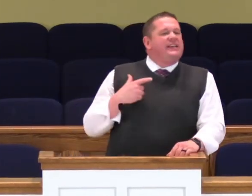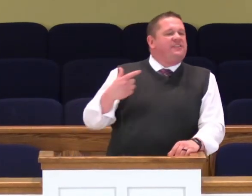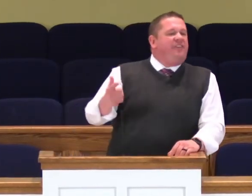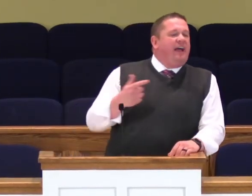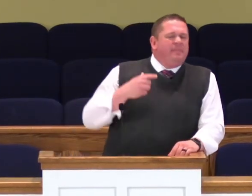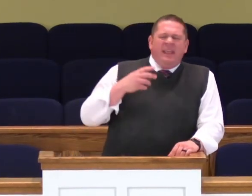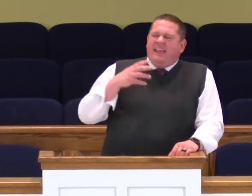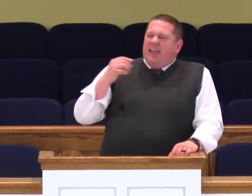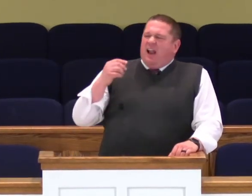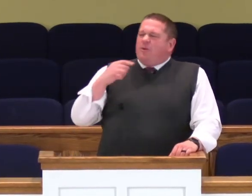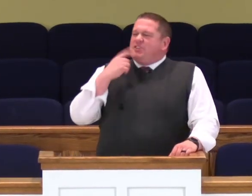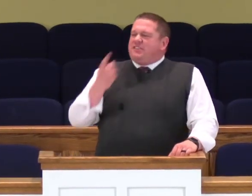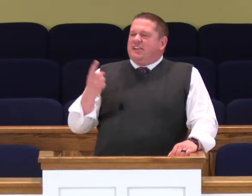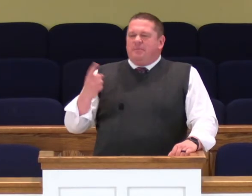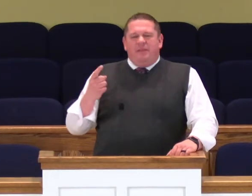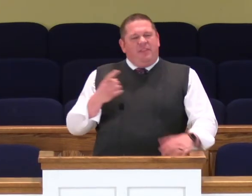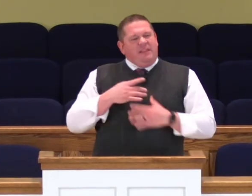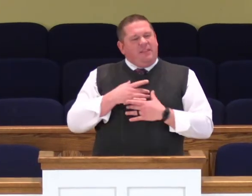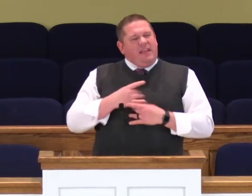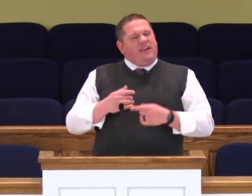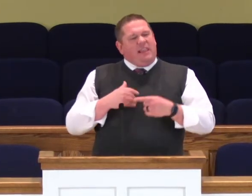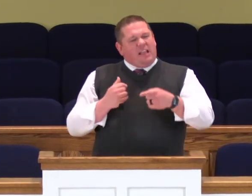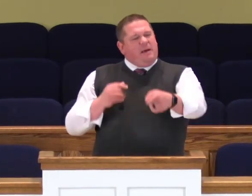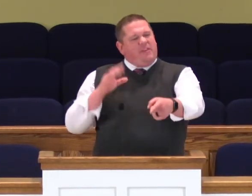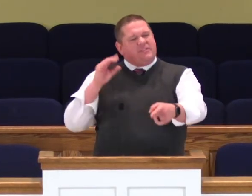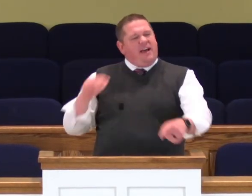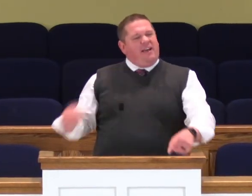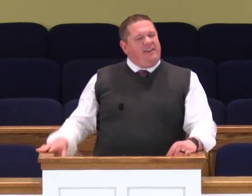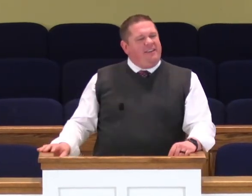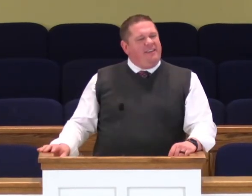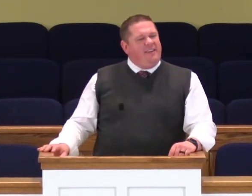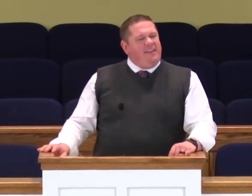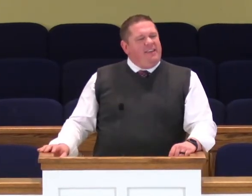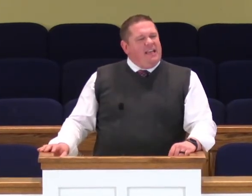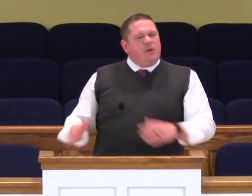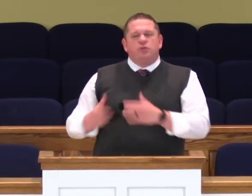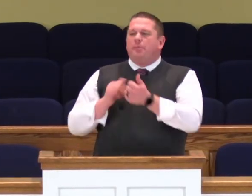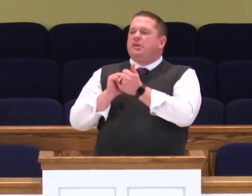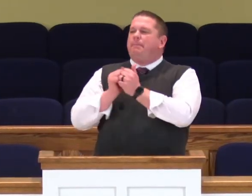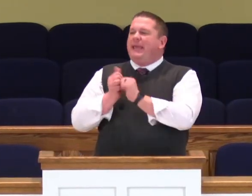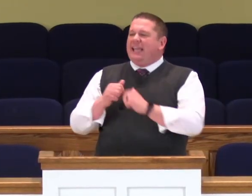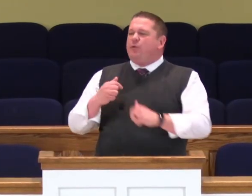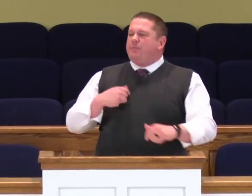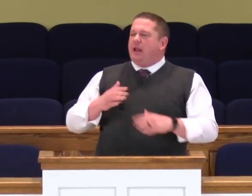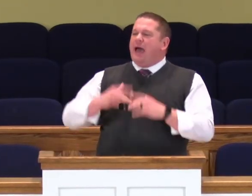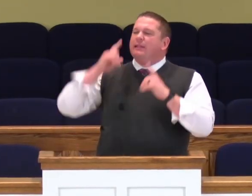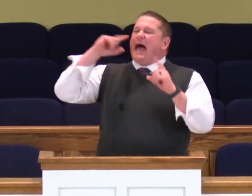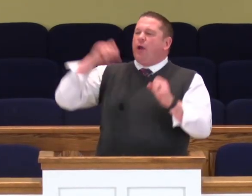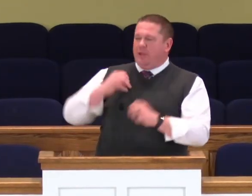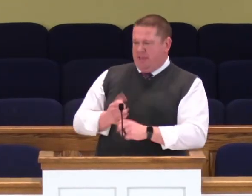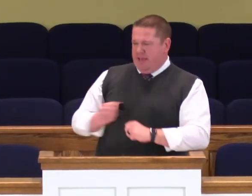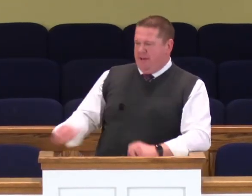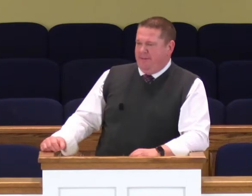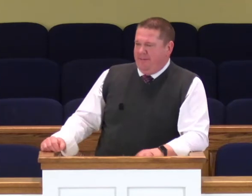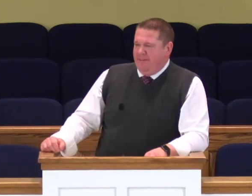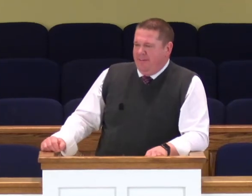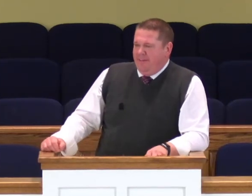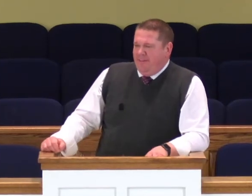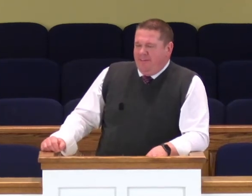were testifying. And I want you to tell you something. The neat thing I liked about this guy is he was almost competing with me on how loud we could